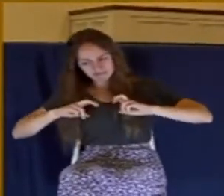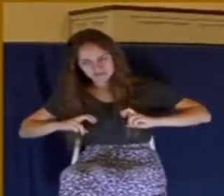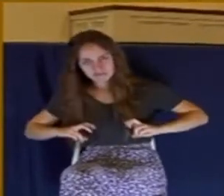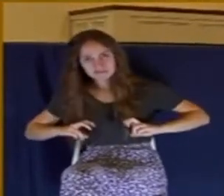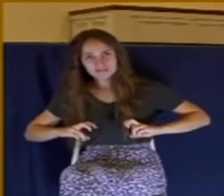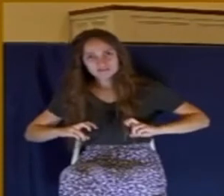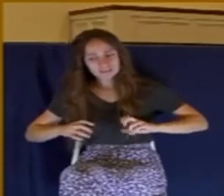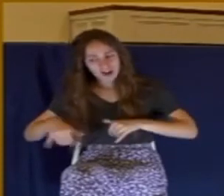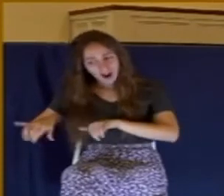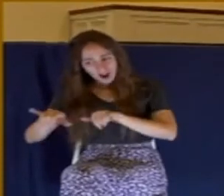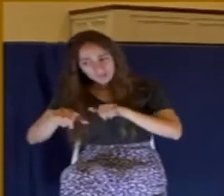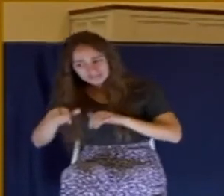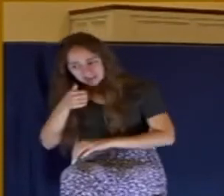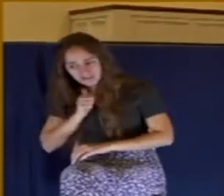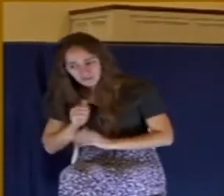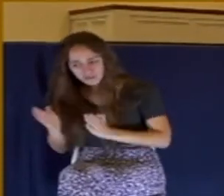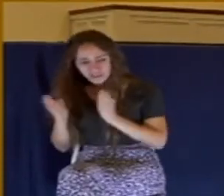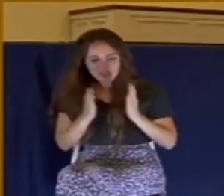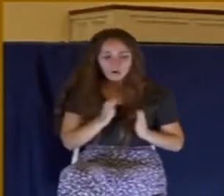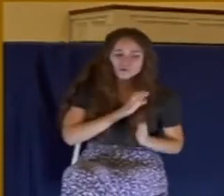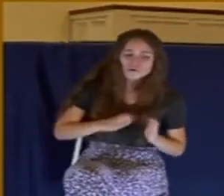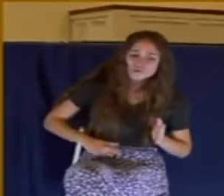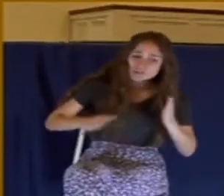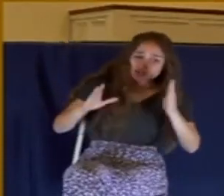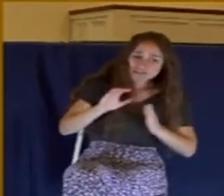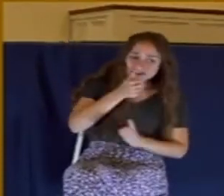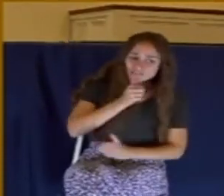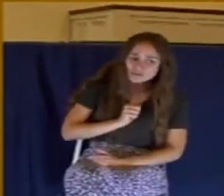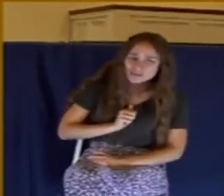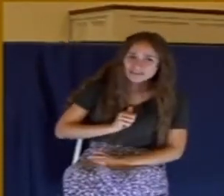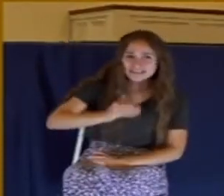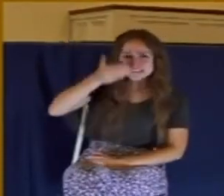common suffering? Is this Christian suffering? Is God purging?